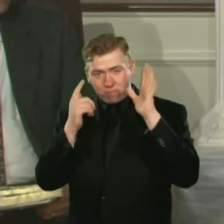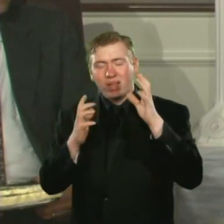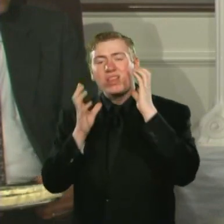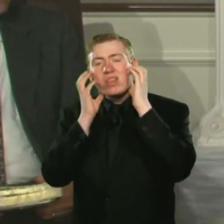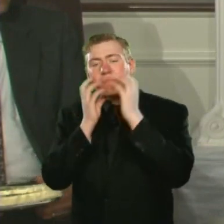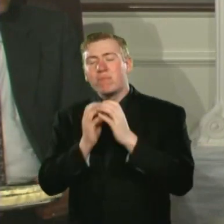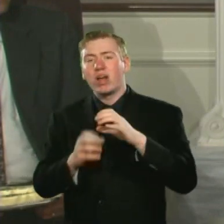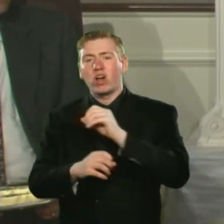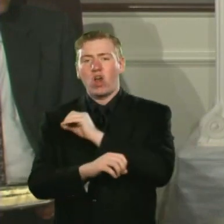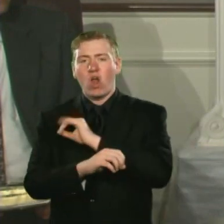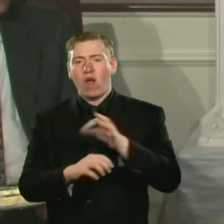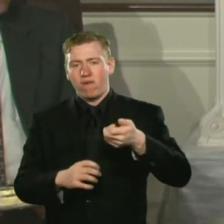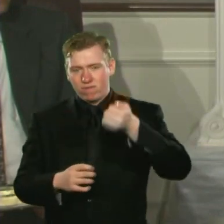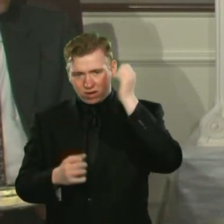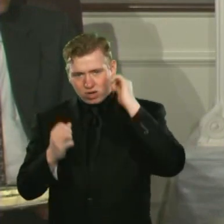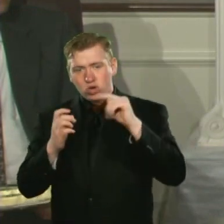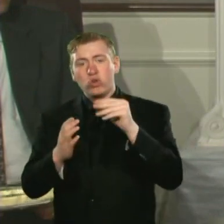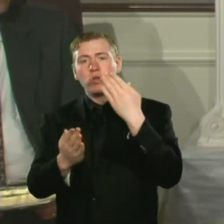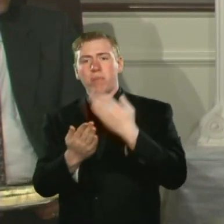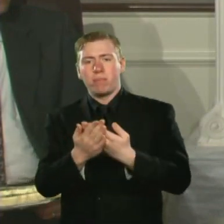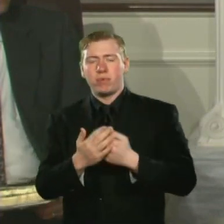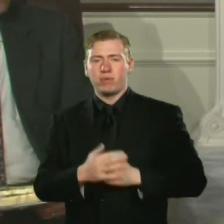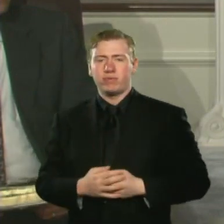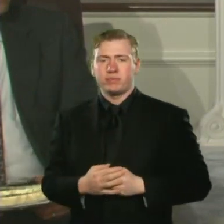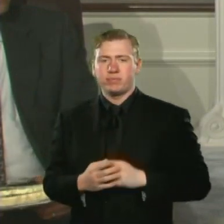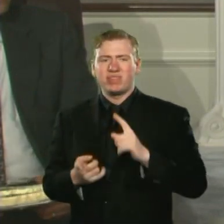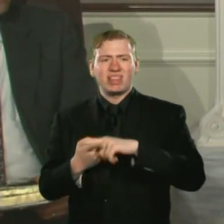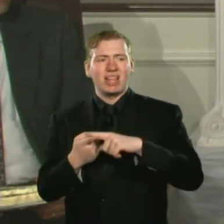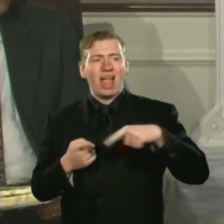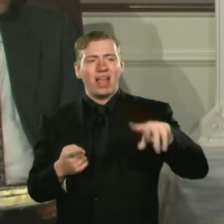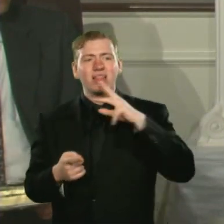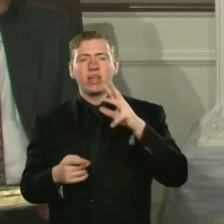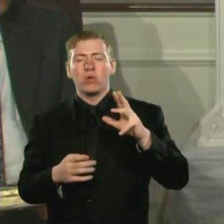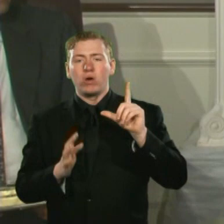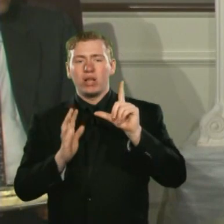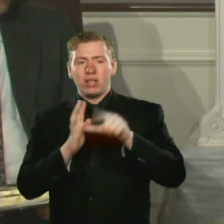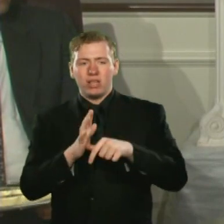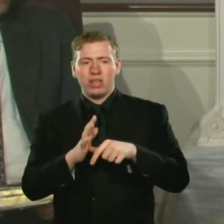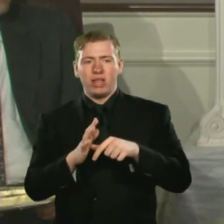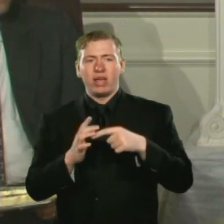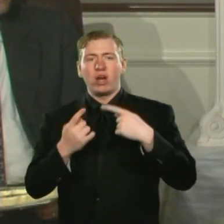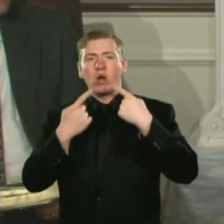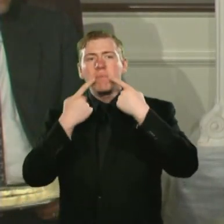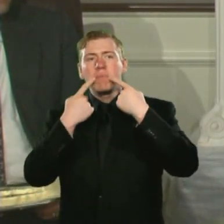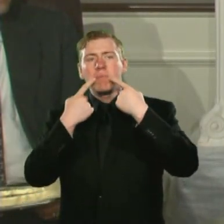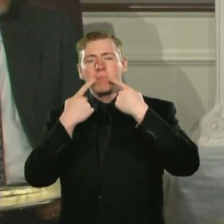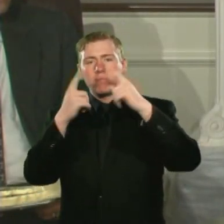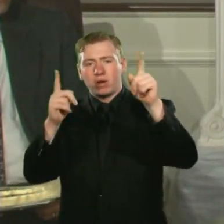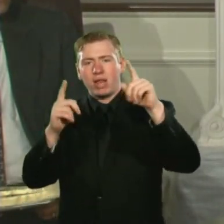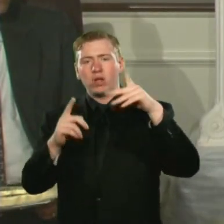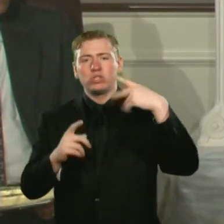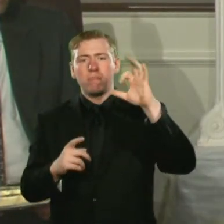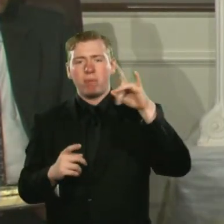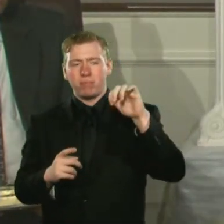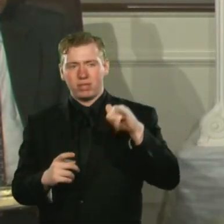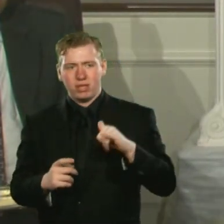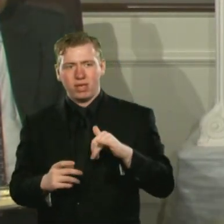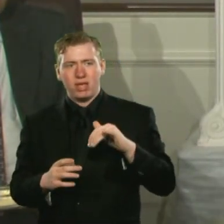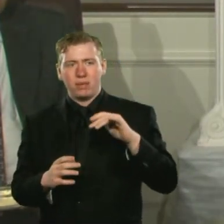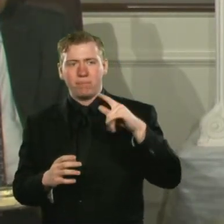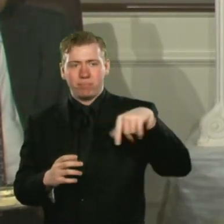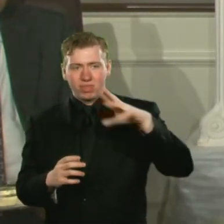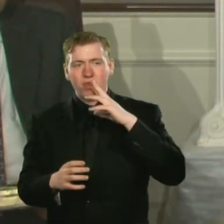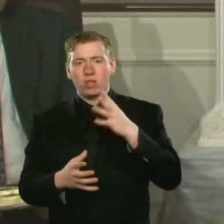beard completely to prove that. And then they were later pronounced in a public setting that they are now cured